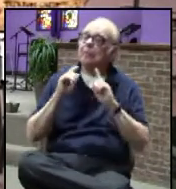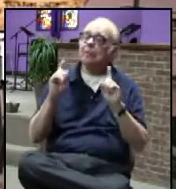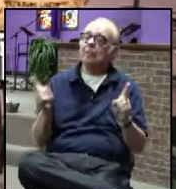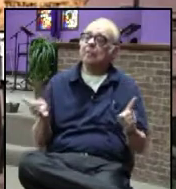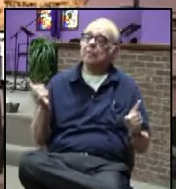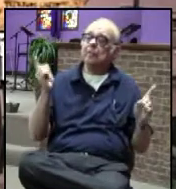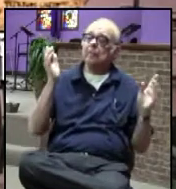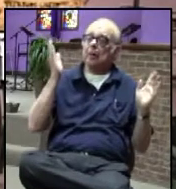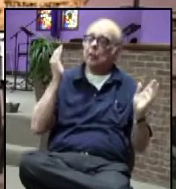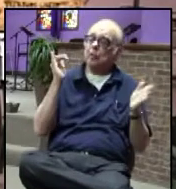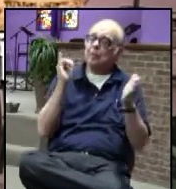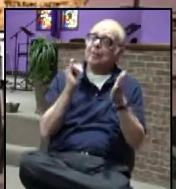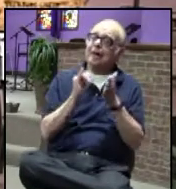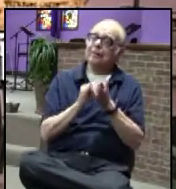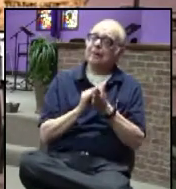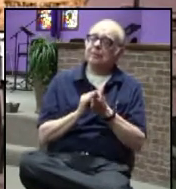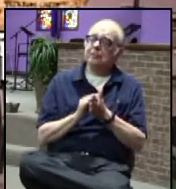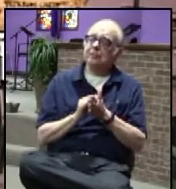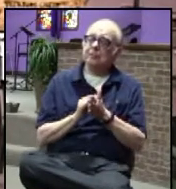I hope that